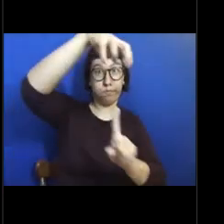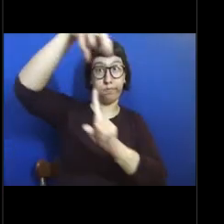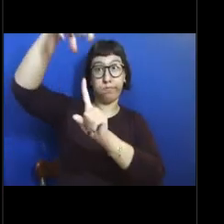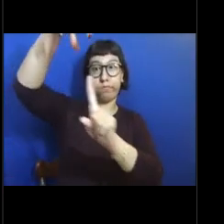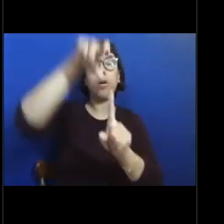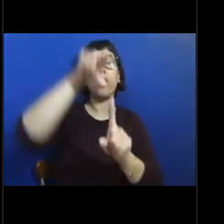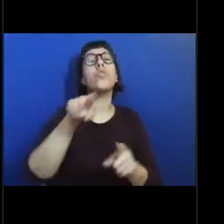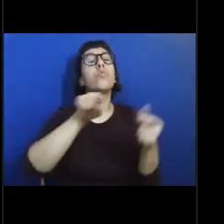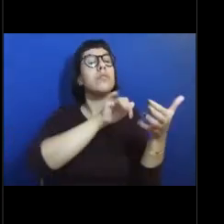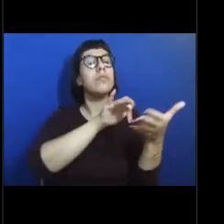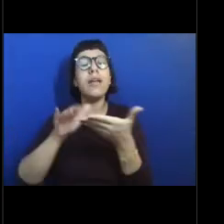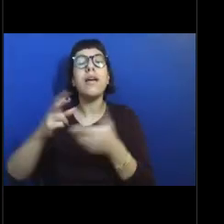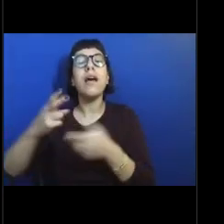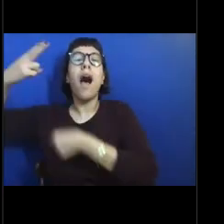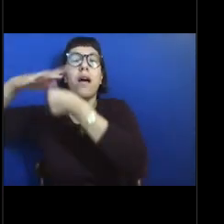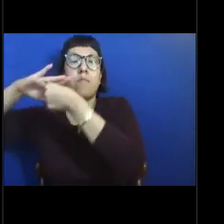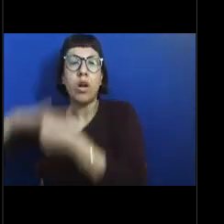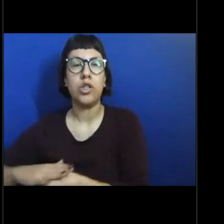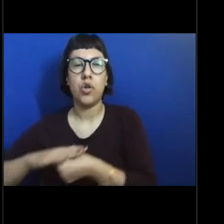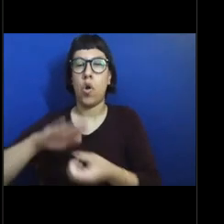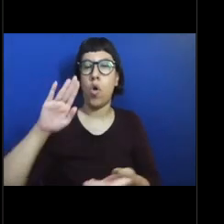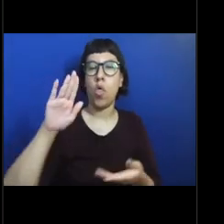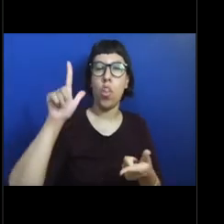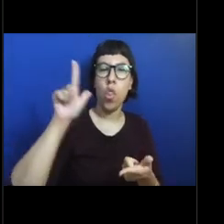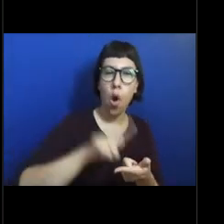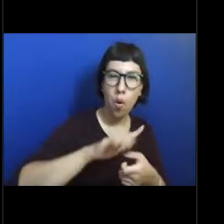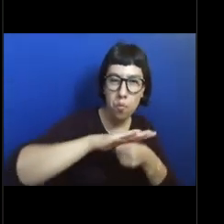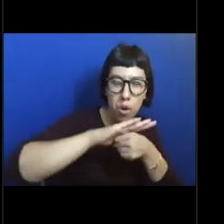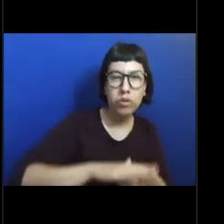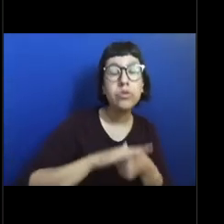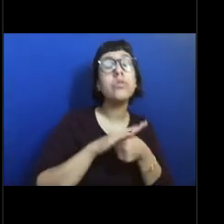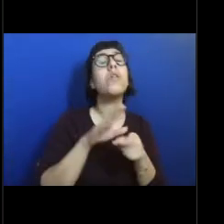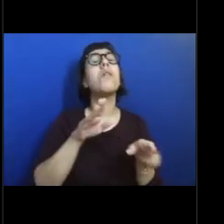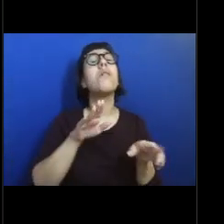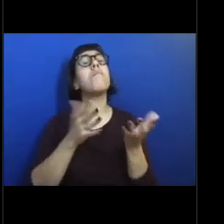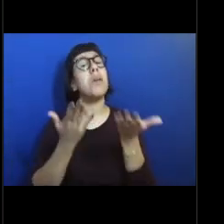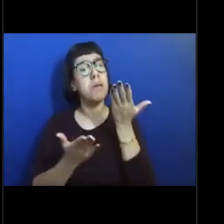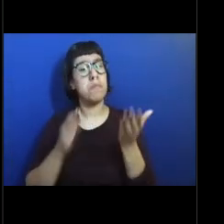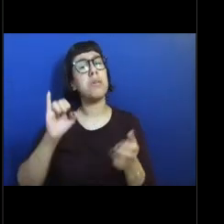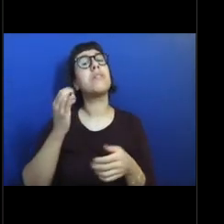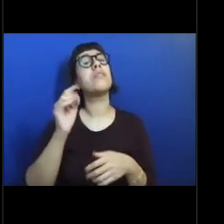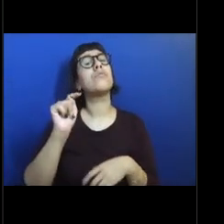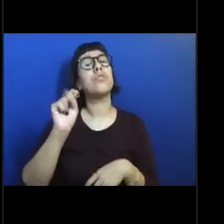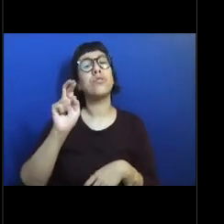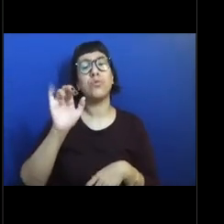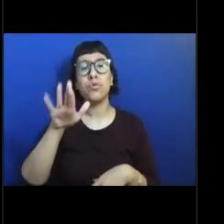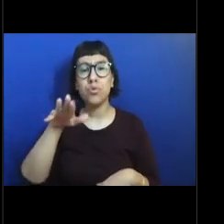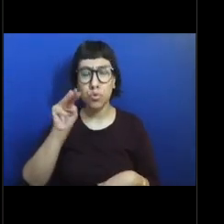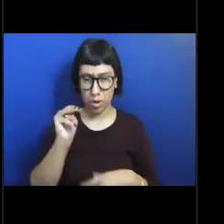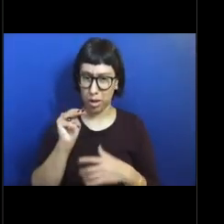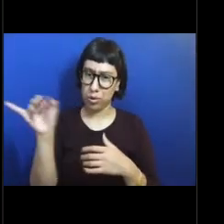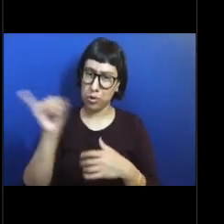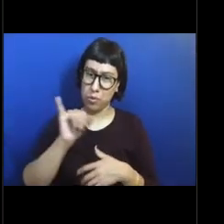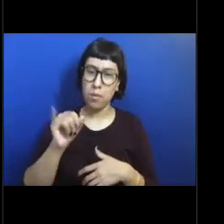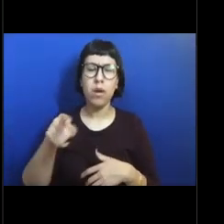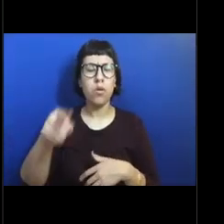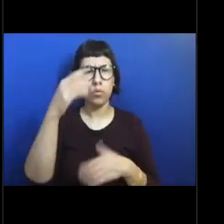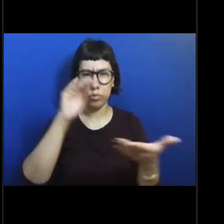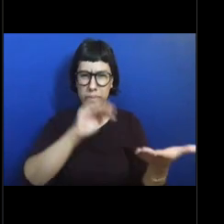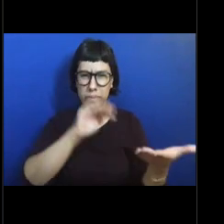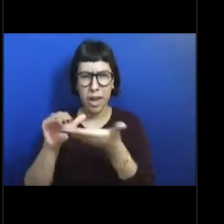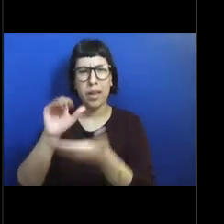studied the high pressure and the low pressure and maybe even the jet stream. And I know you studied fronts in school. So the weather balloons